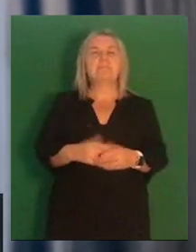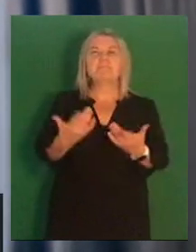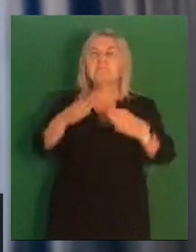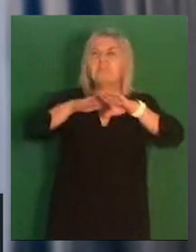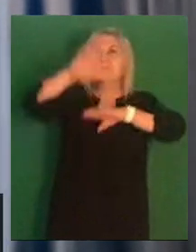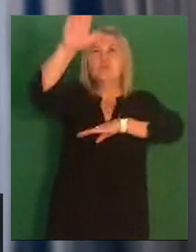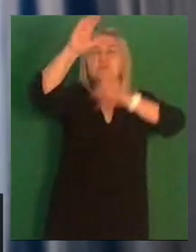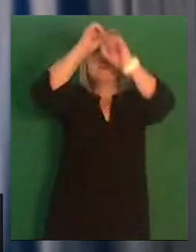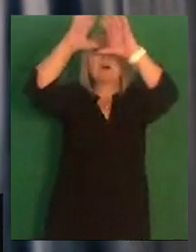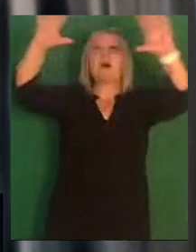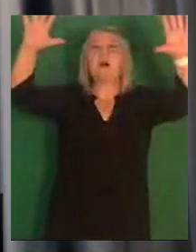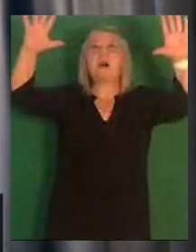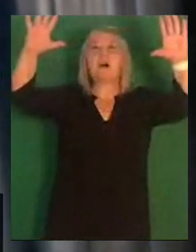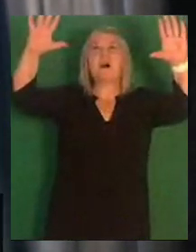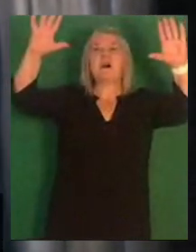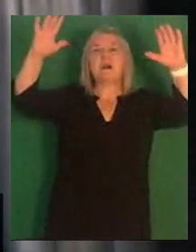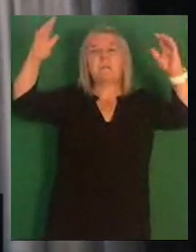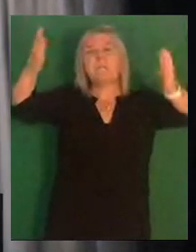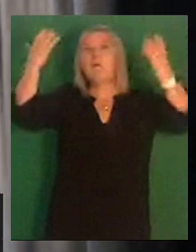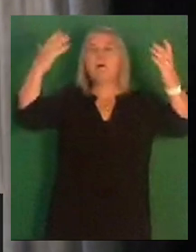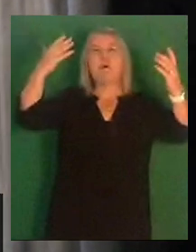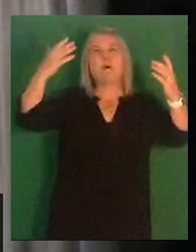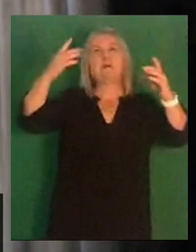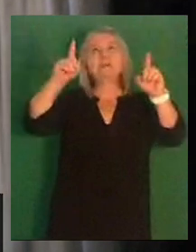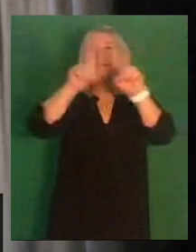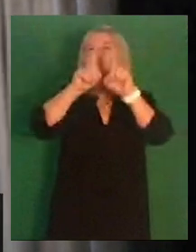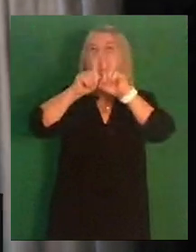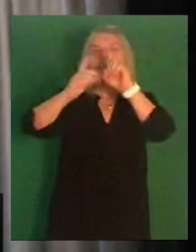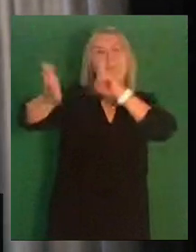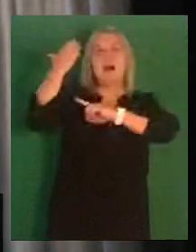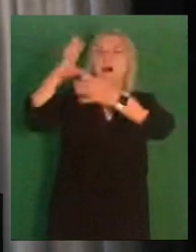Beats with the past's old heart.